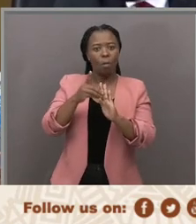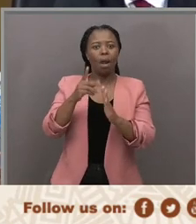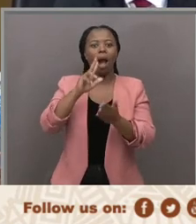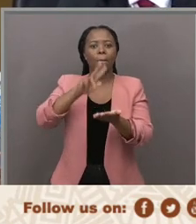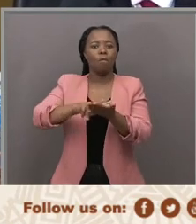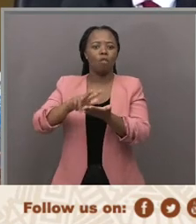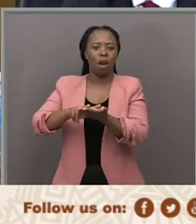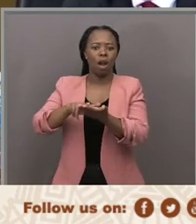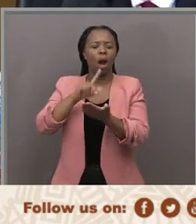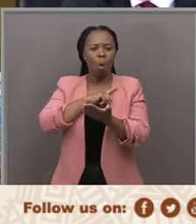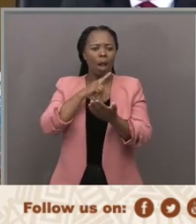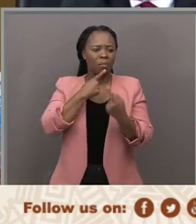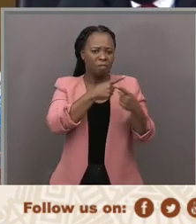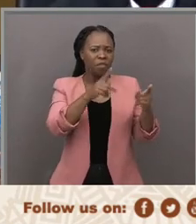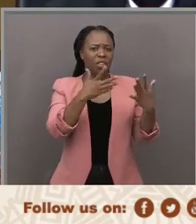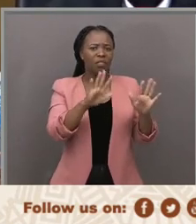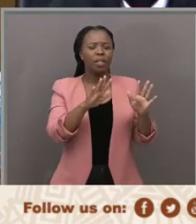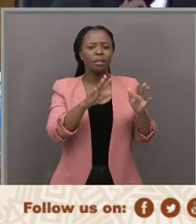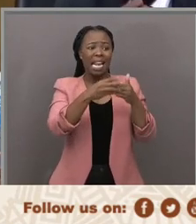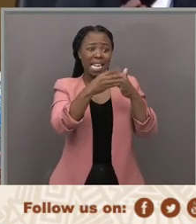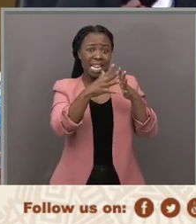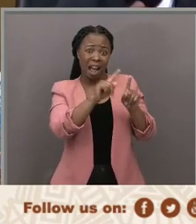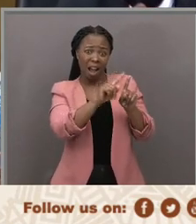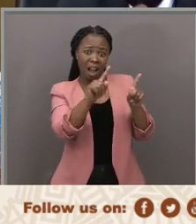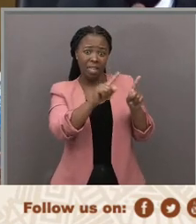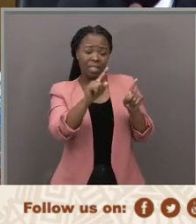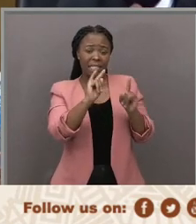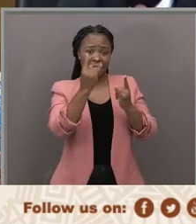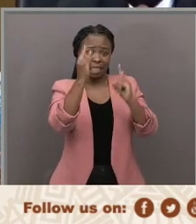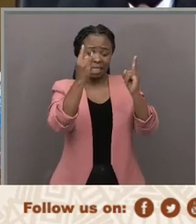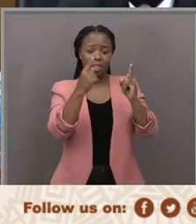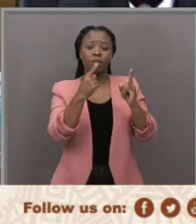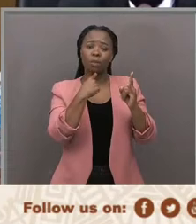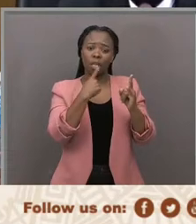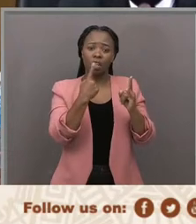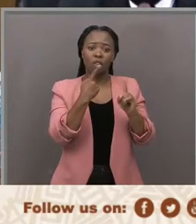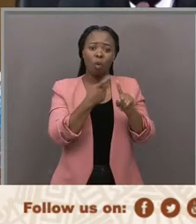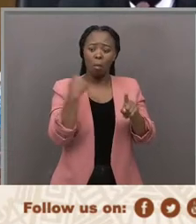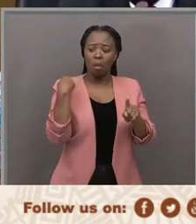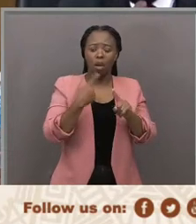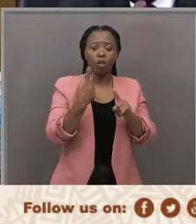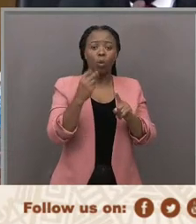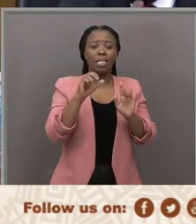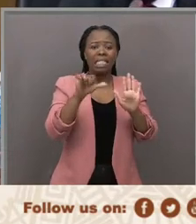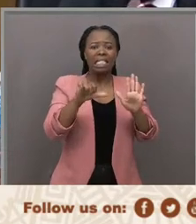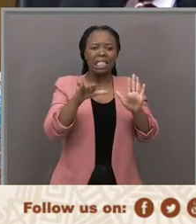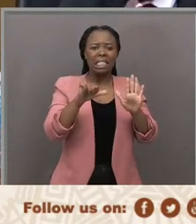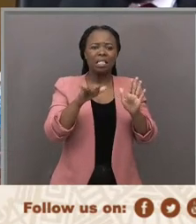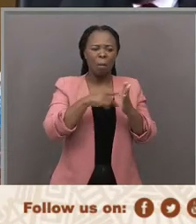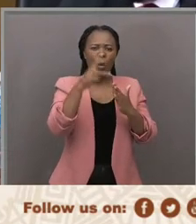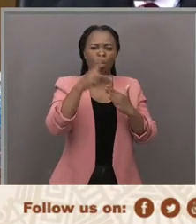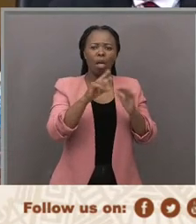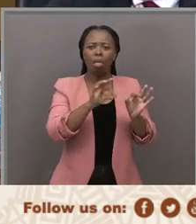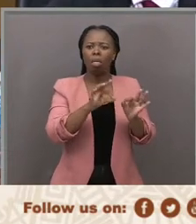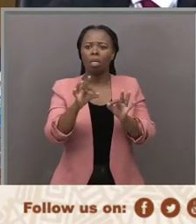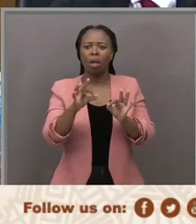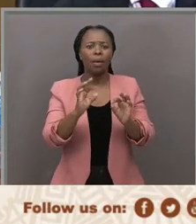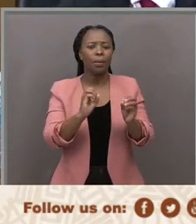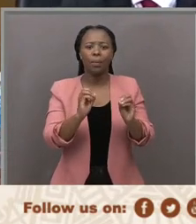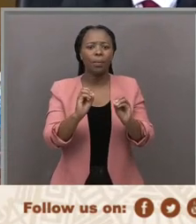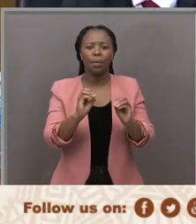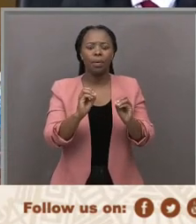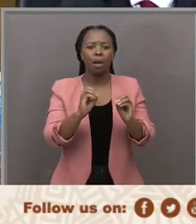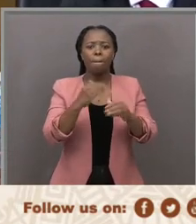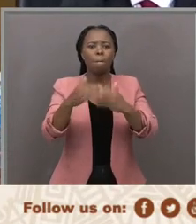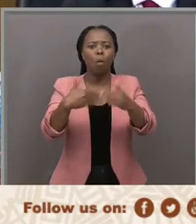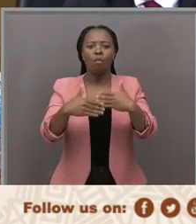said to the leadership of the city, from 2016, we have projects that could not move because of politicking.